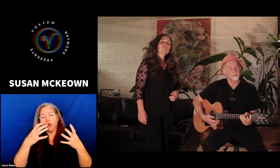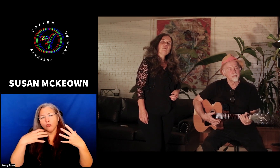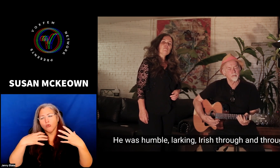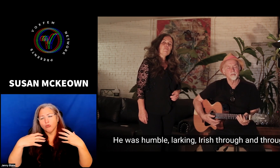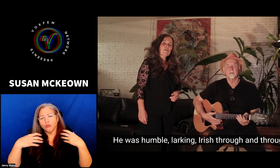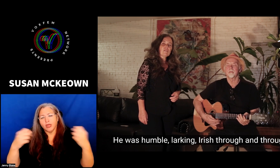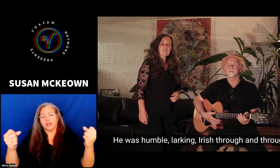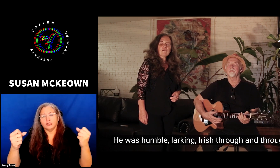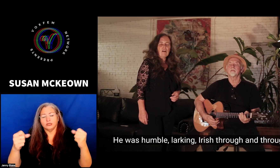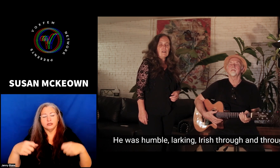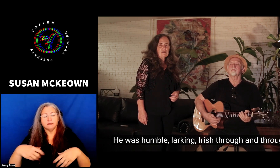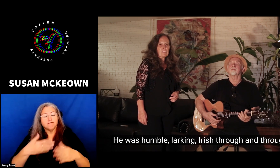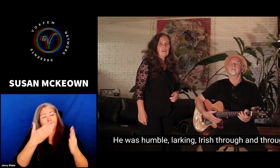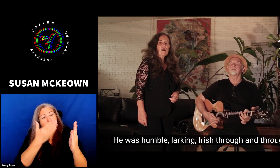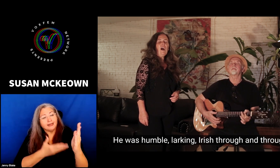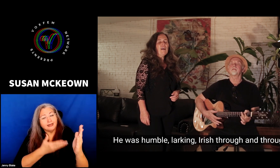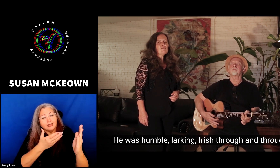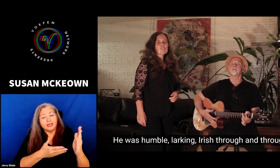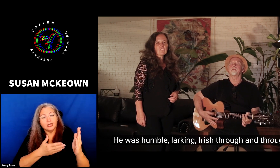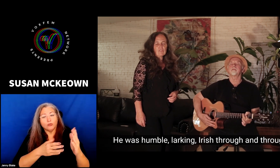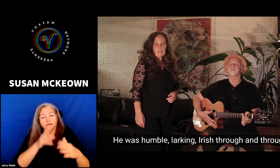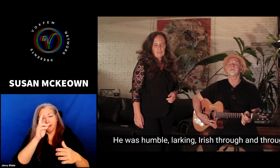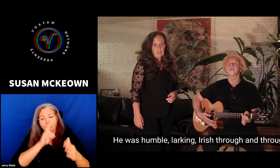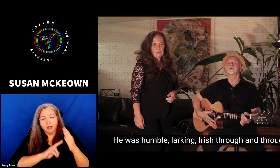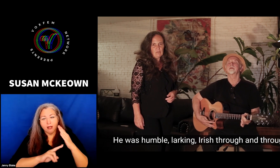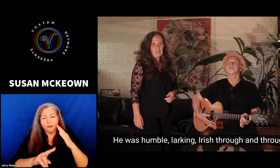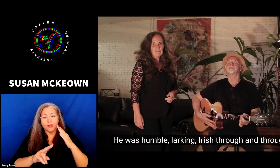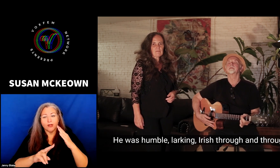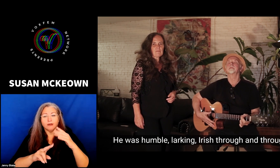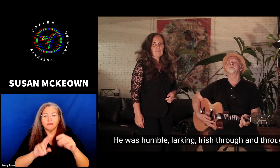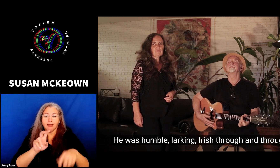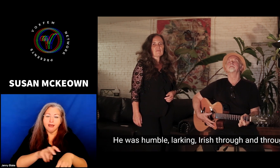He was humble and larking, Irish through and through.